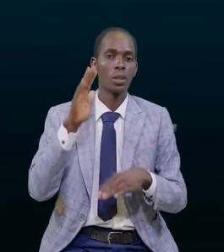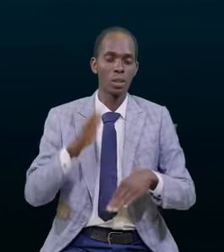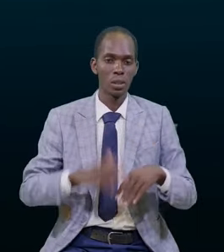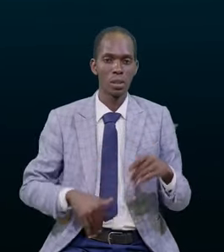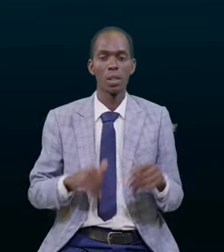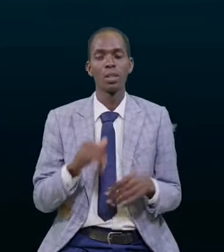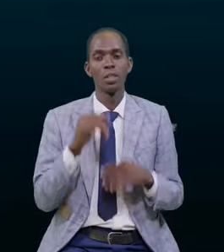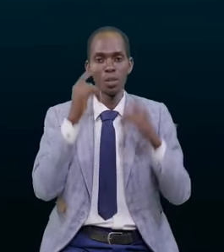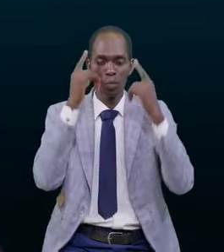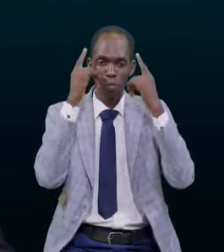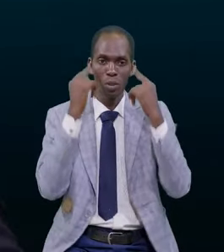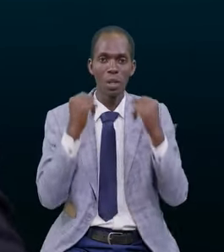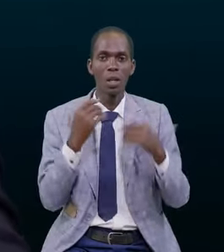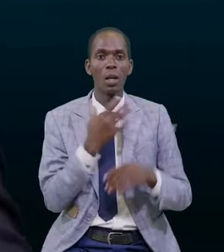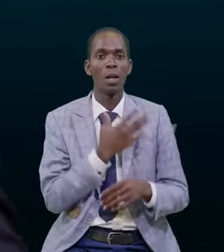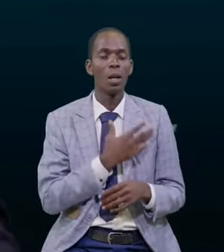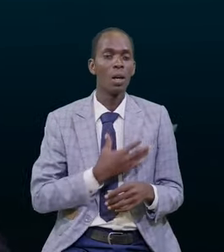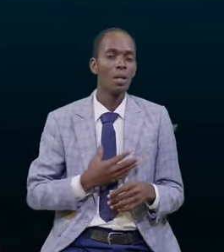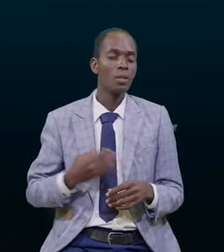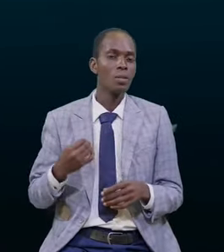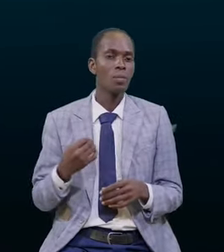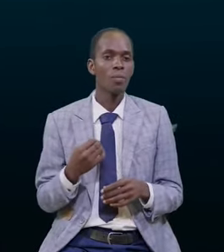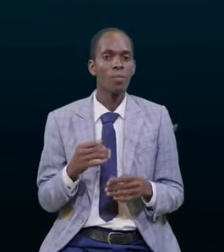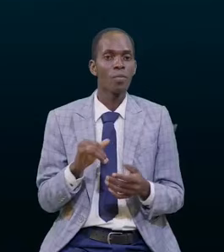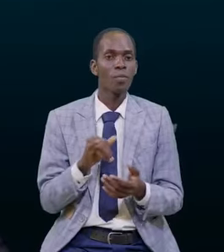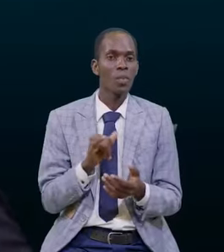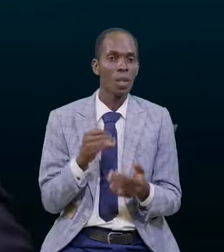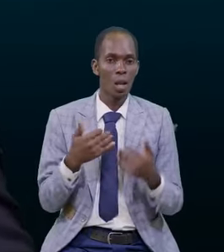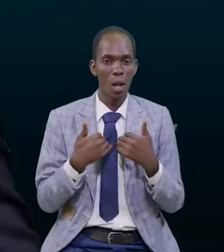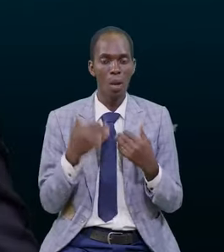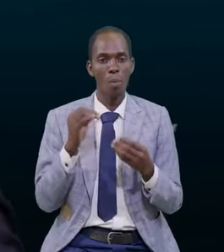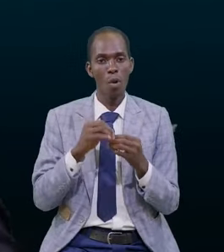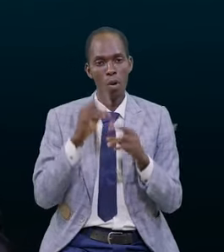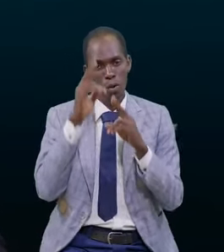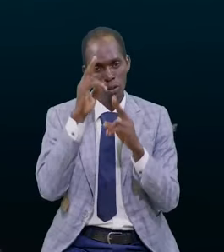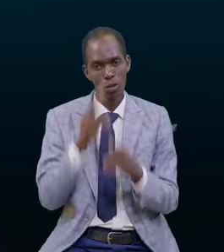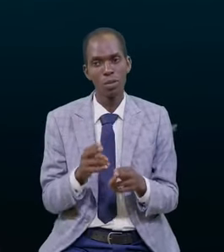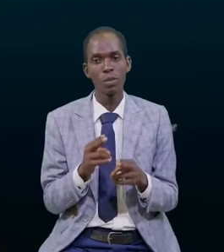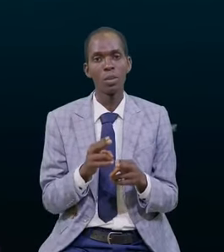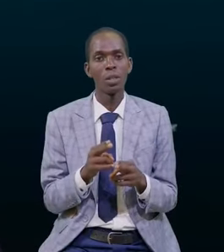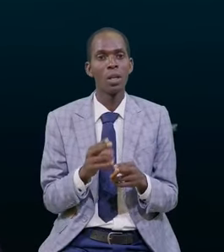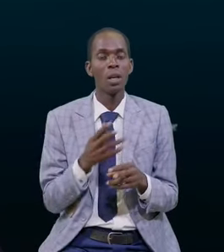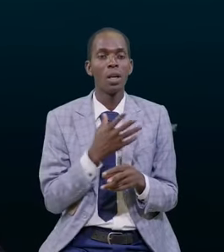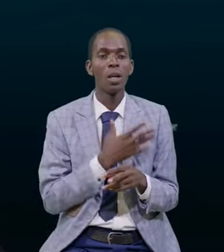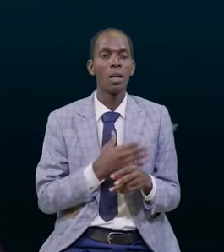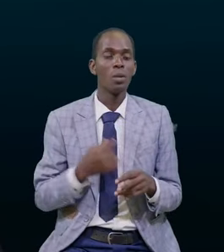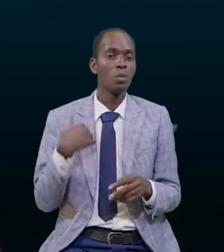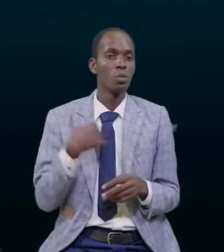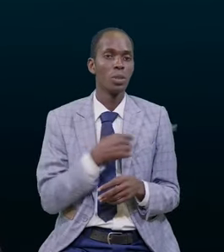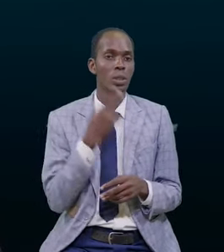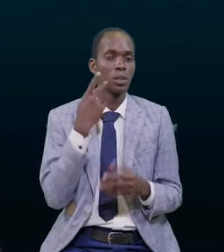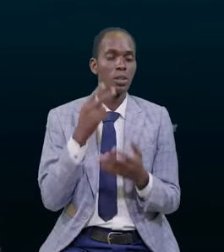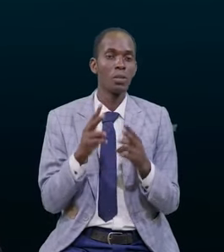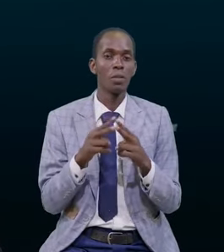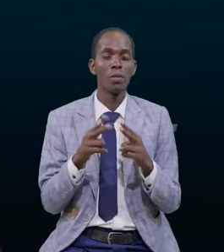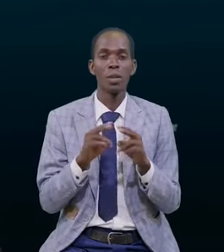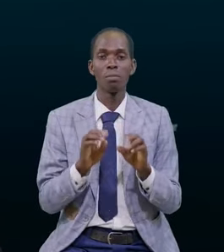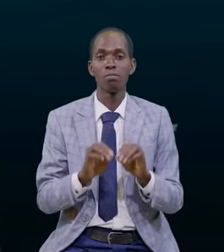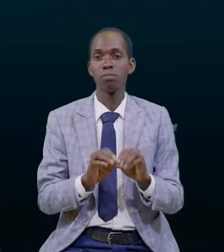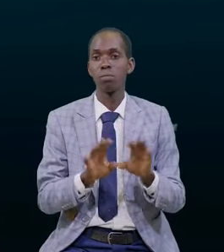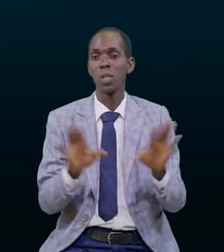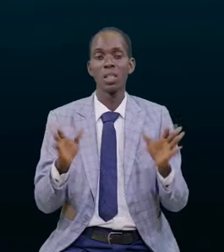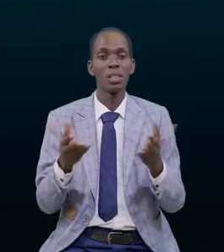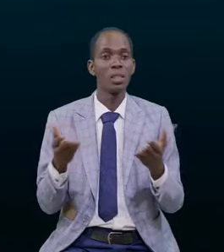house has more honor than the house and so we see very clearly that here we are being